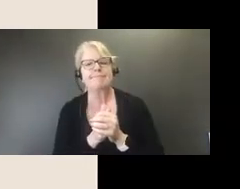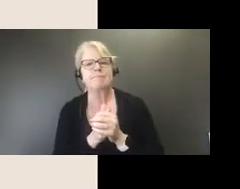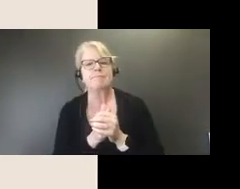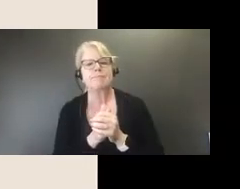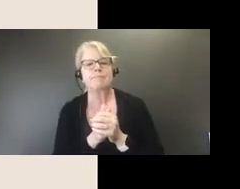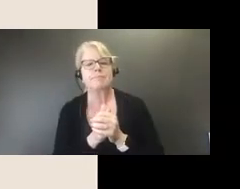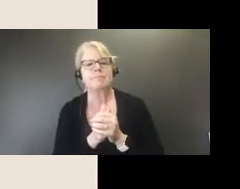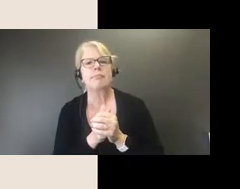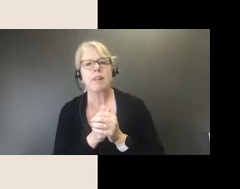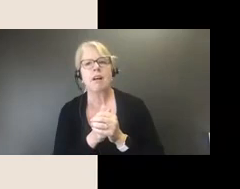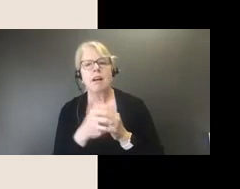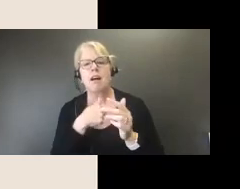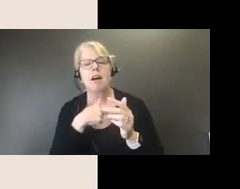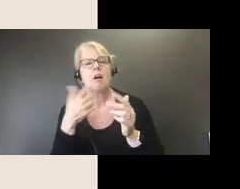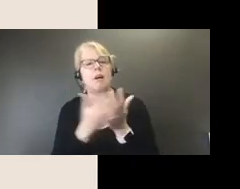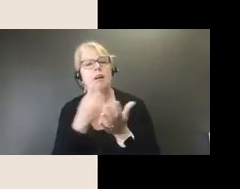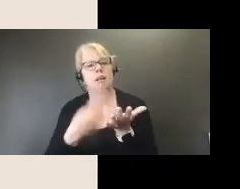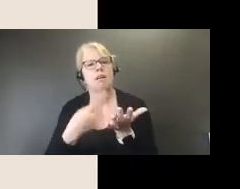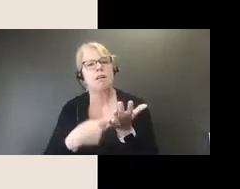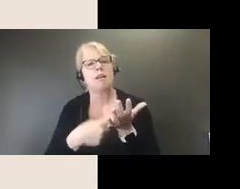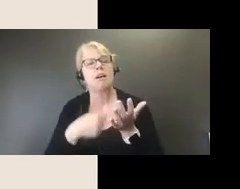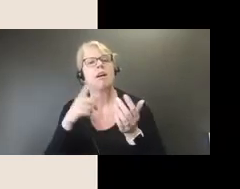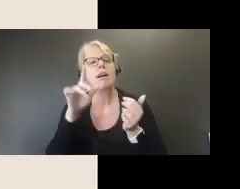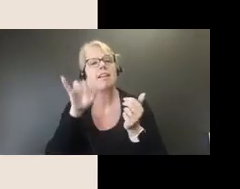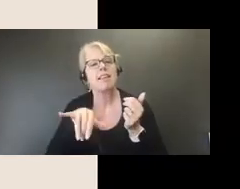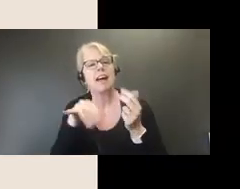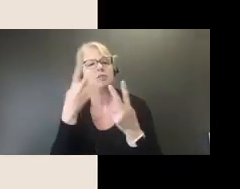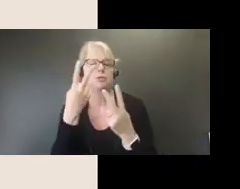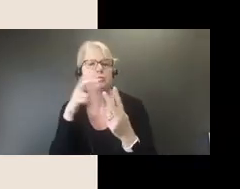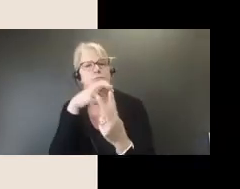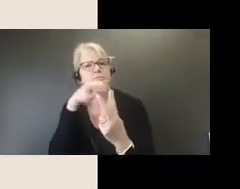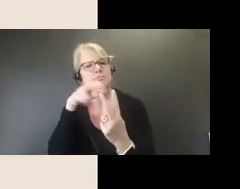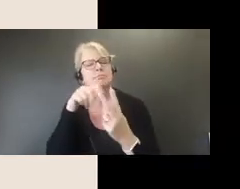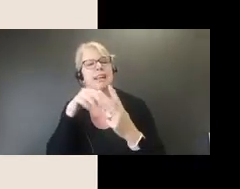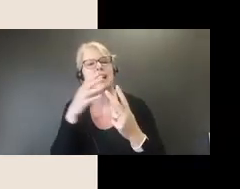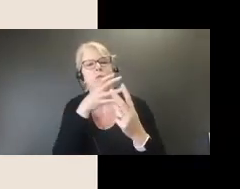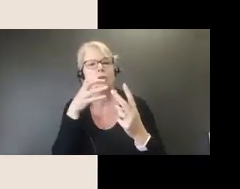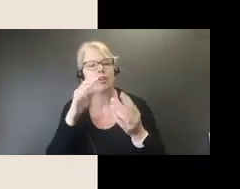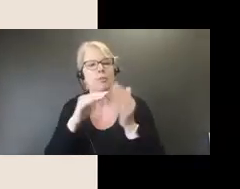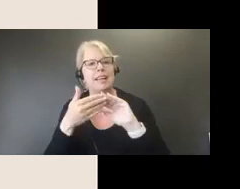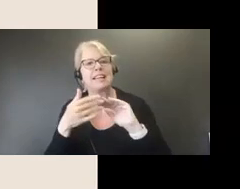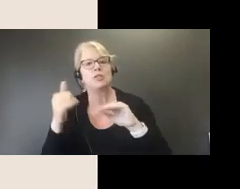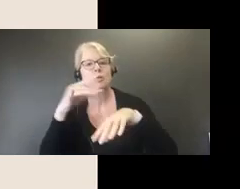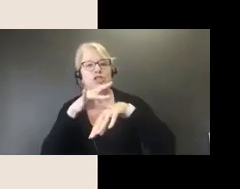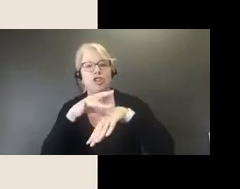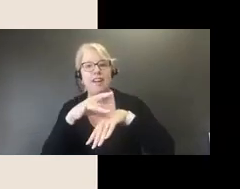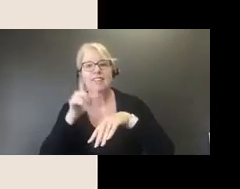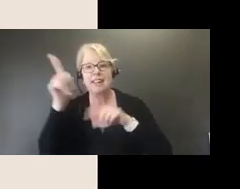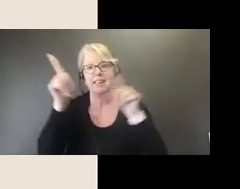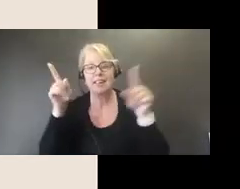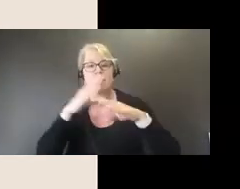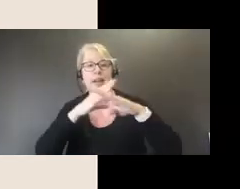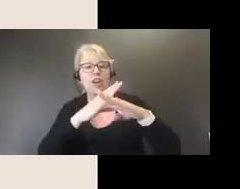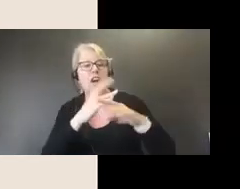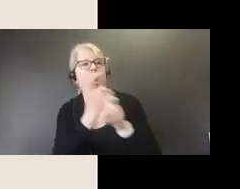I do want to spend a moment on the double jeopardy that we see in rural communities. So, geographic barriers to access support's a